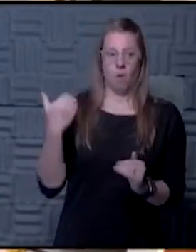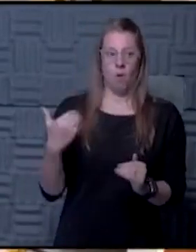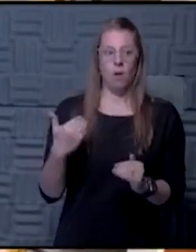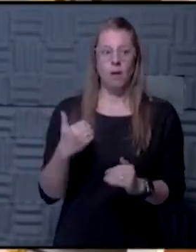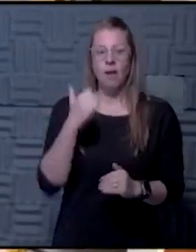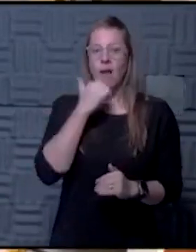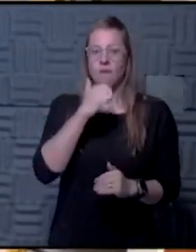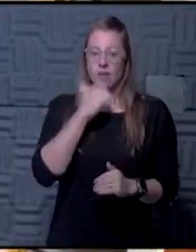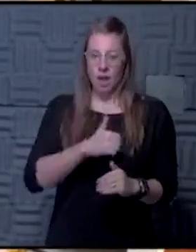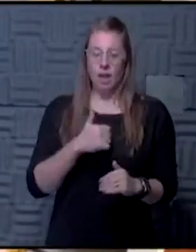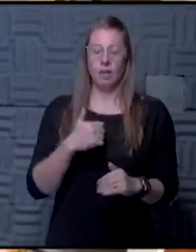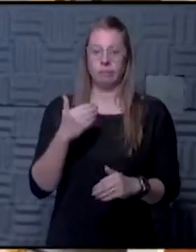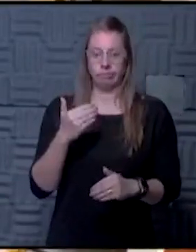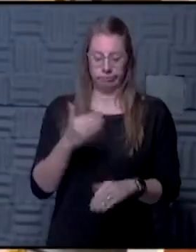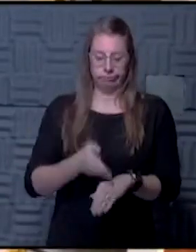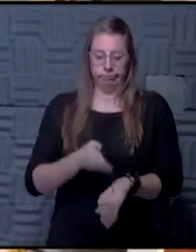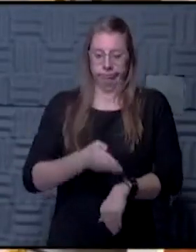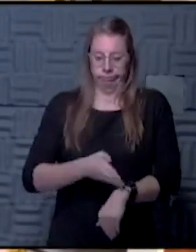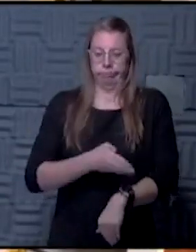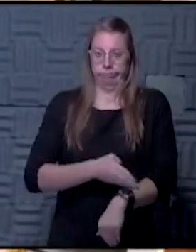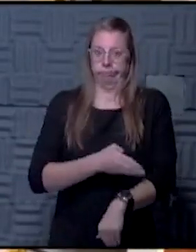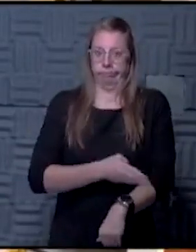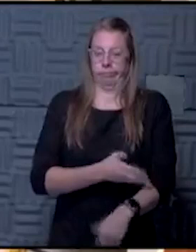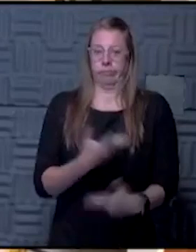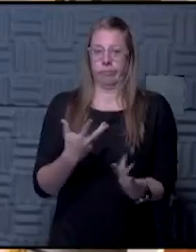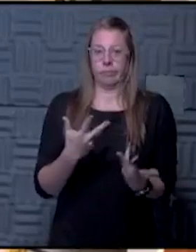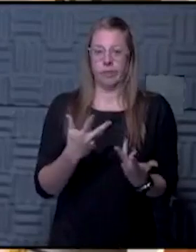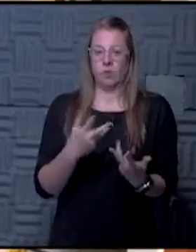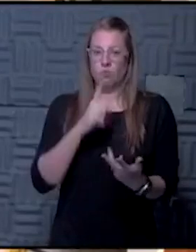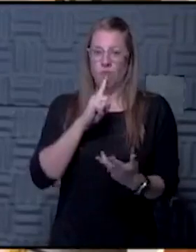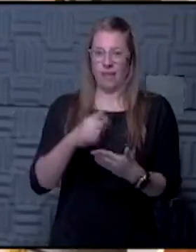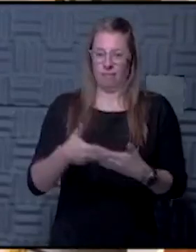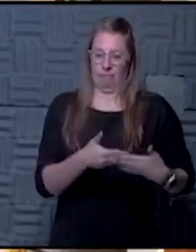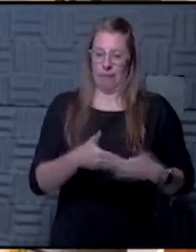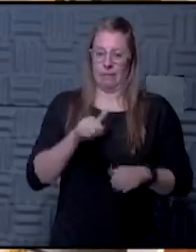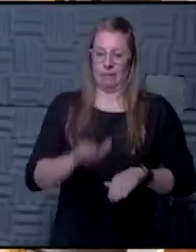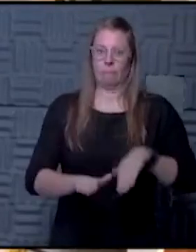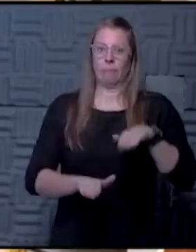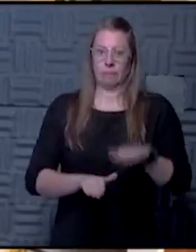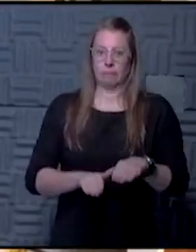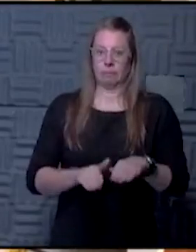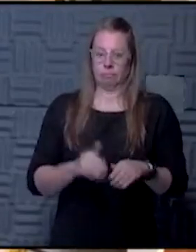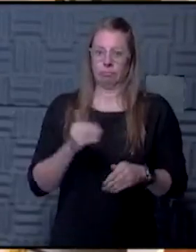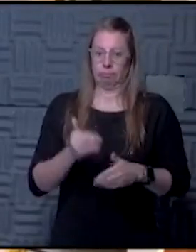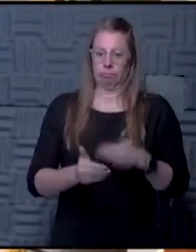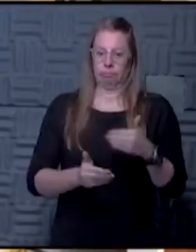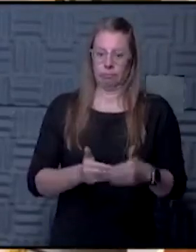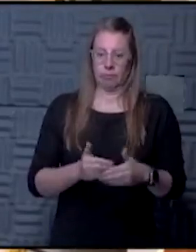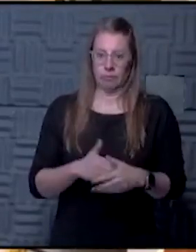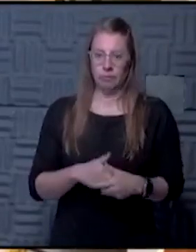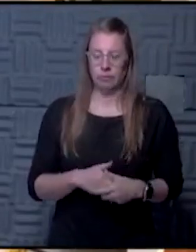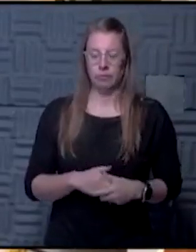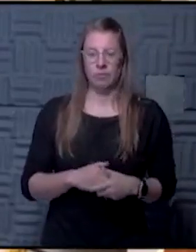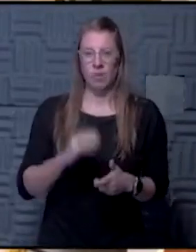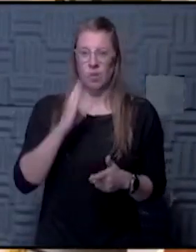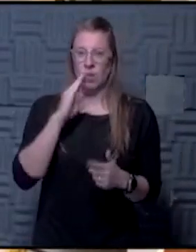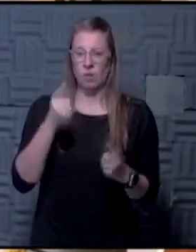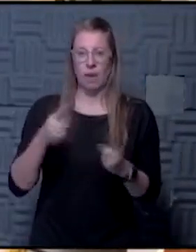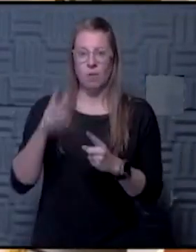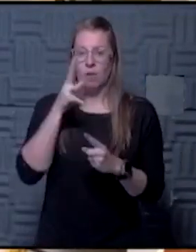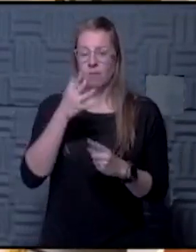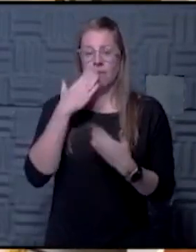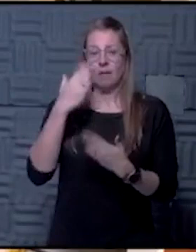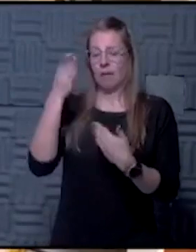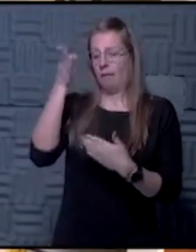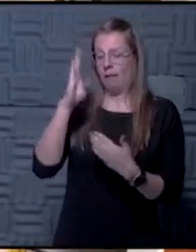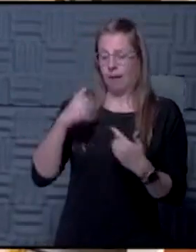every day. It's just kind of baby steps, but we knew that's the way it was going to be, and I just thank God that I'm